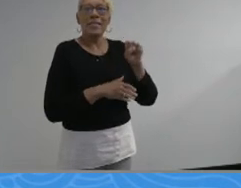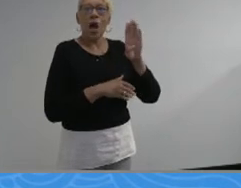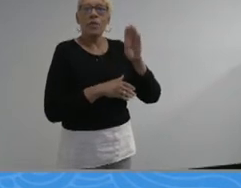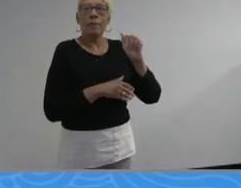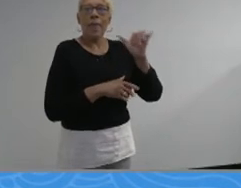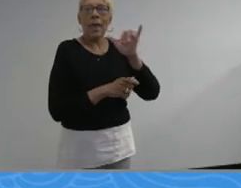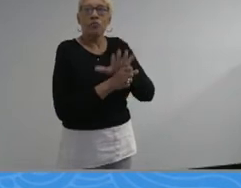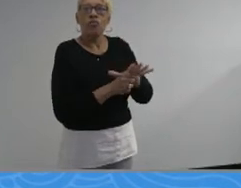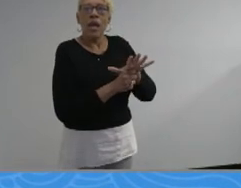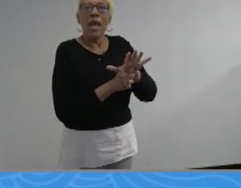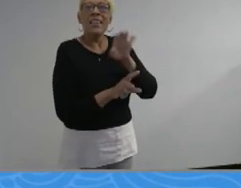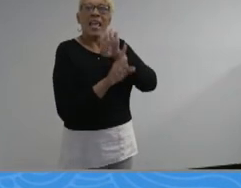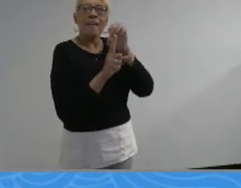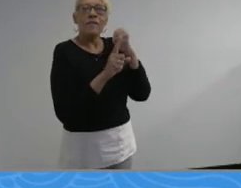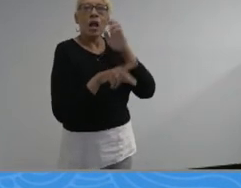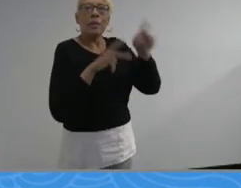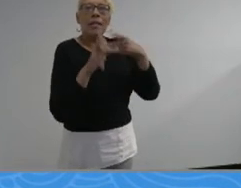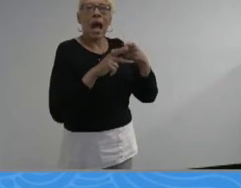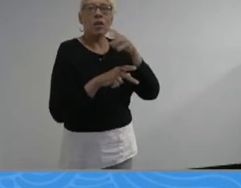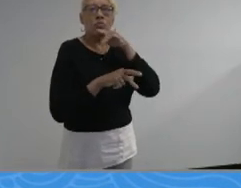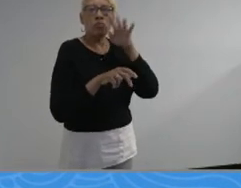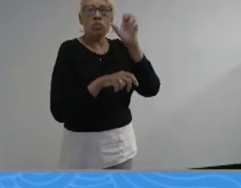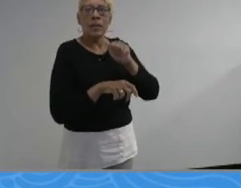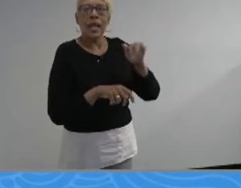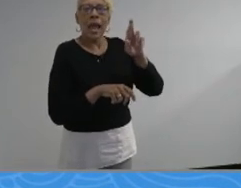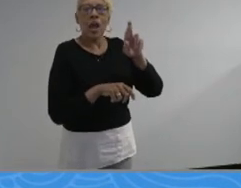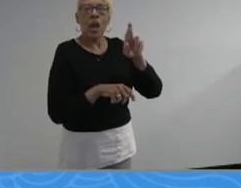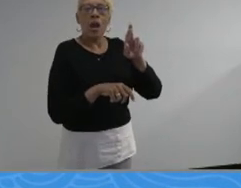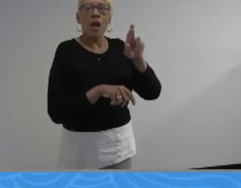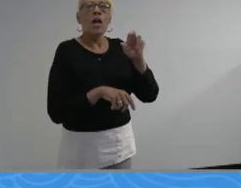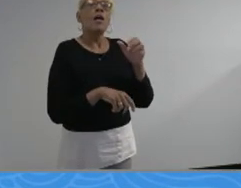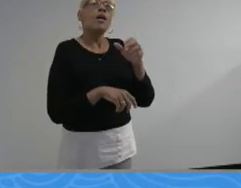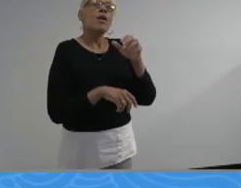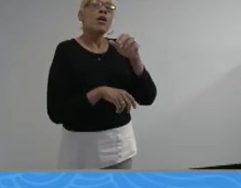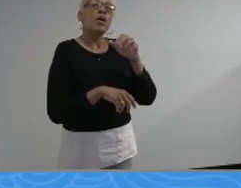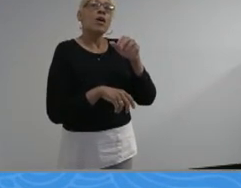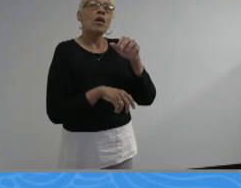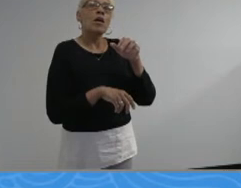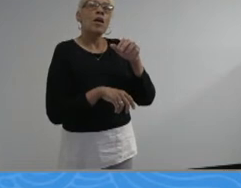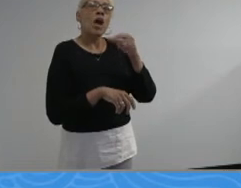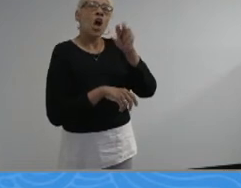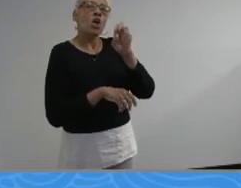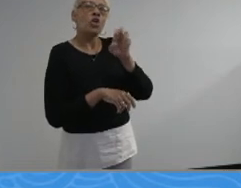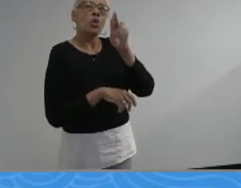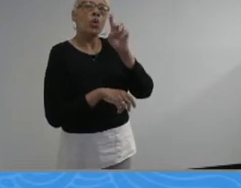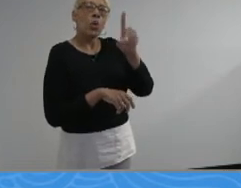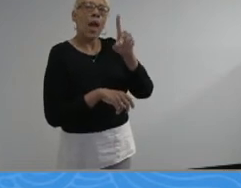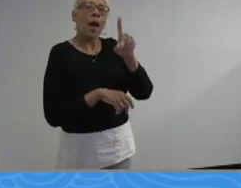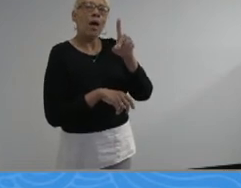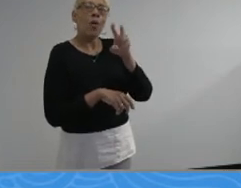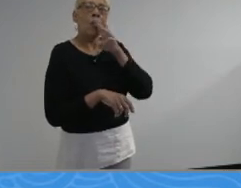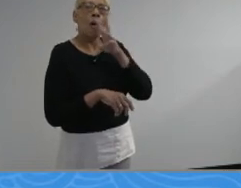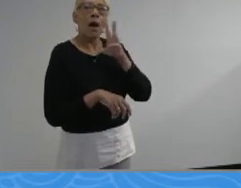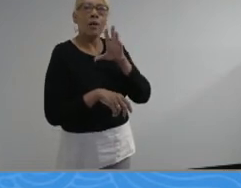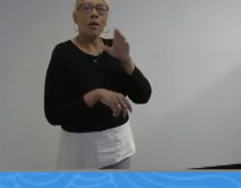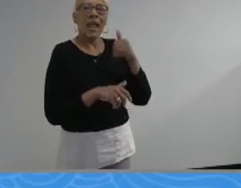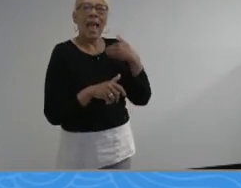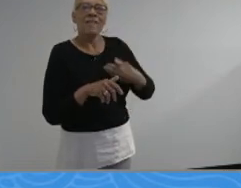the environmental kinds of pollutants, the groundwater pollution that our children are breathing in lead to higher rates of